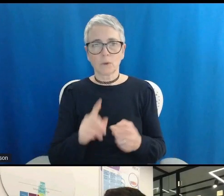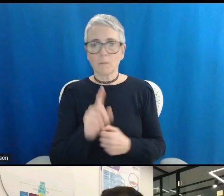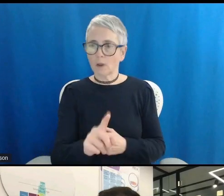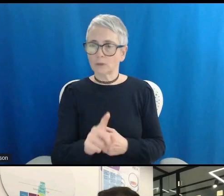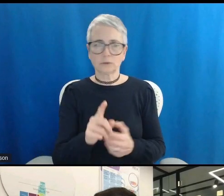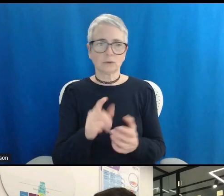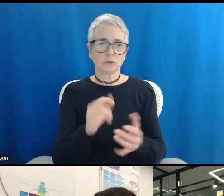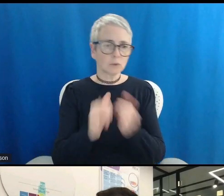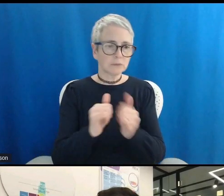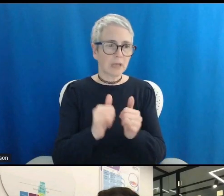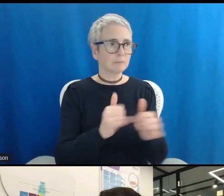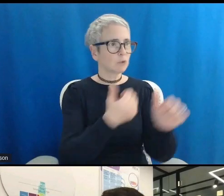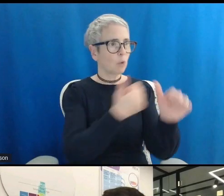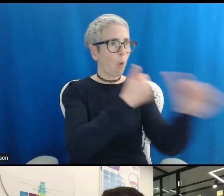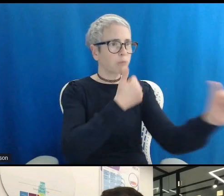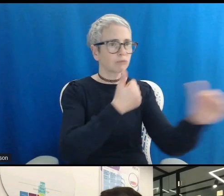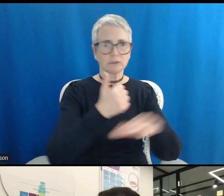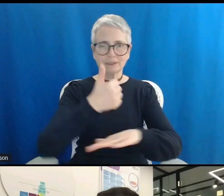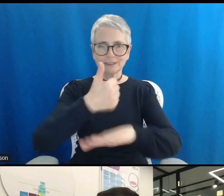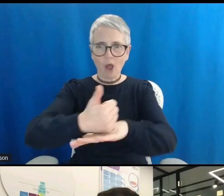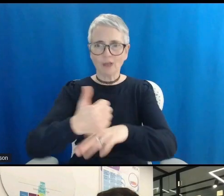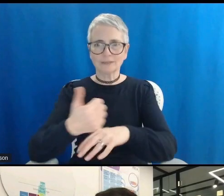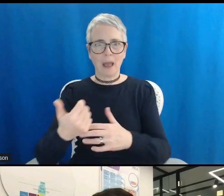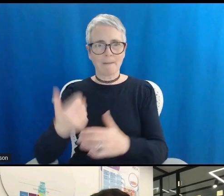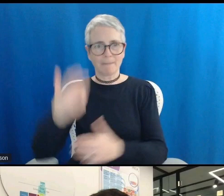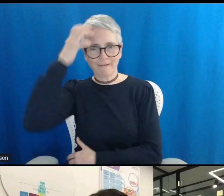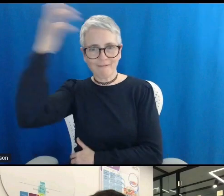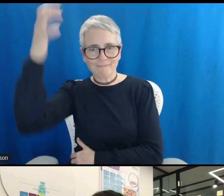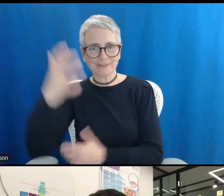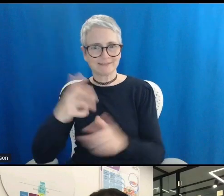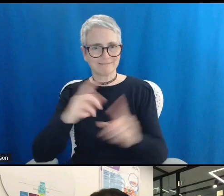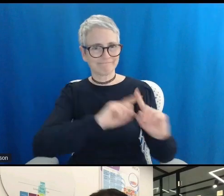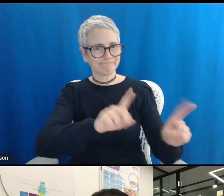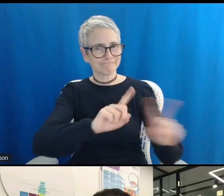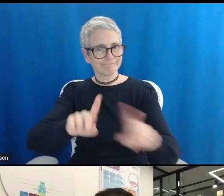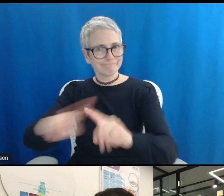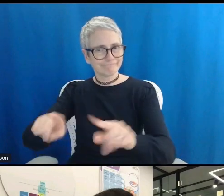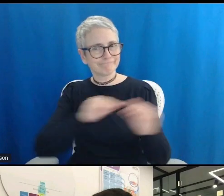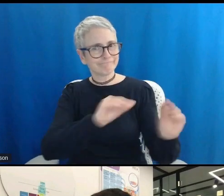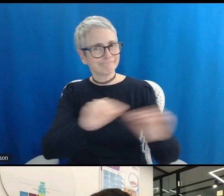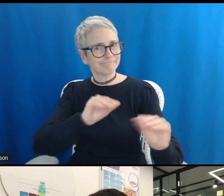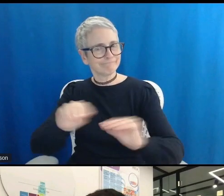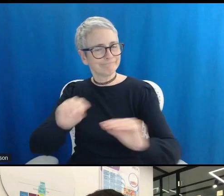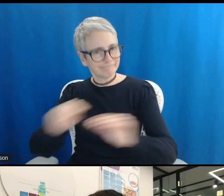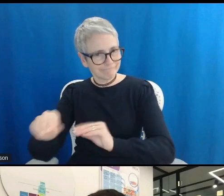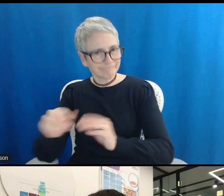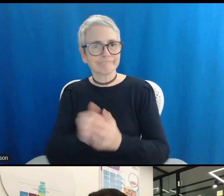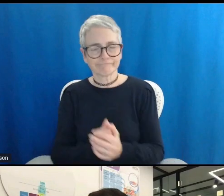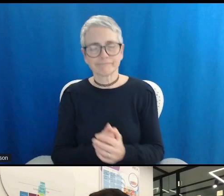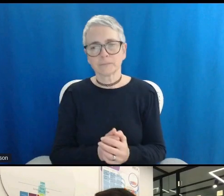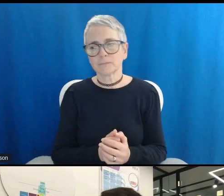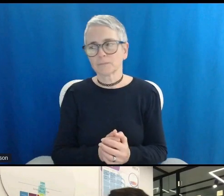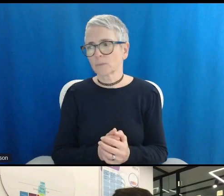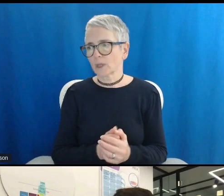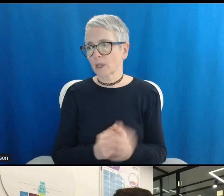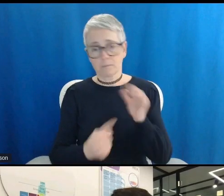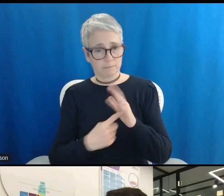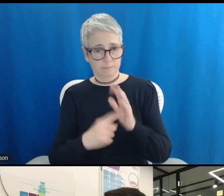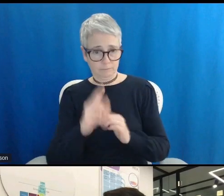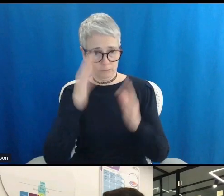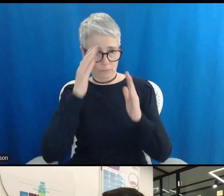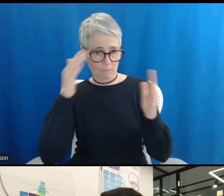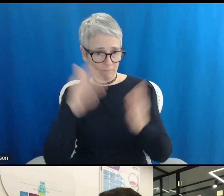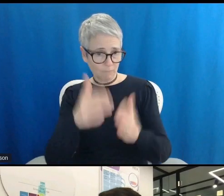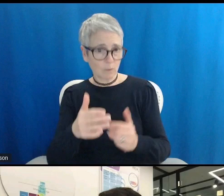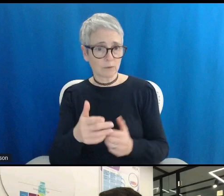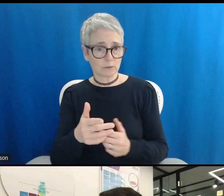working with corporates and with startups, with government offices and with cities, and mainly creating the ecosystem focused on these two aspects. So one thing, and the